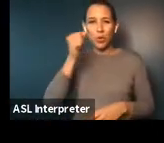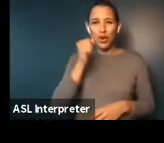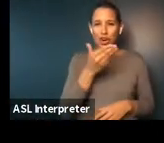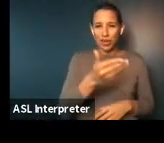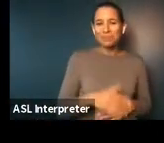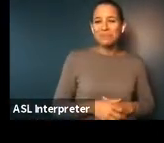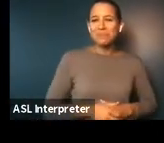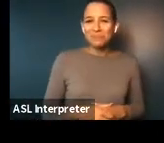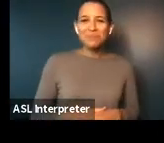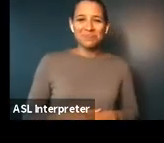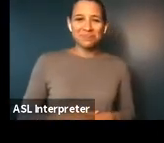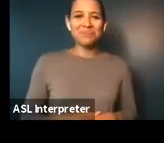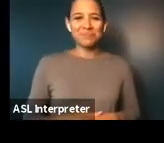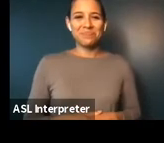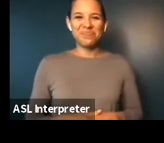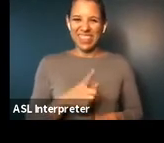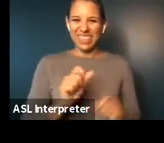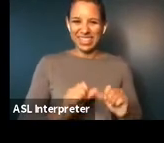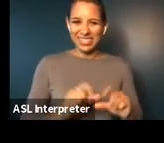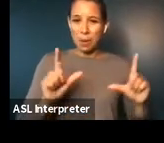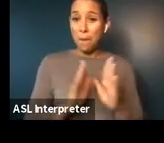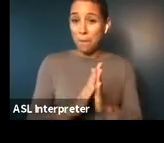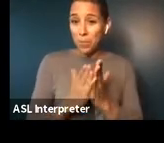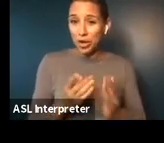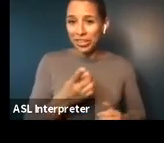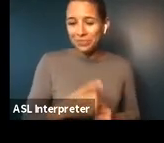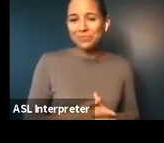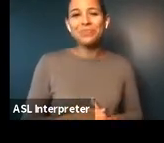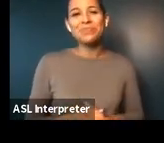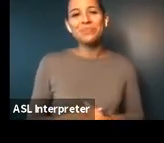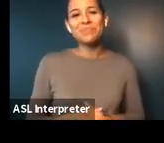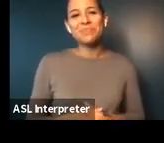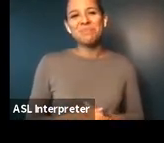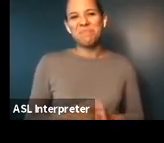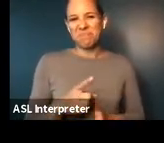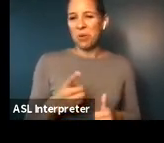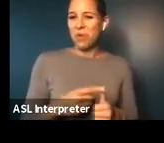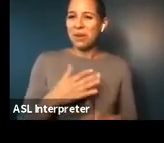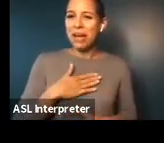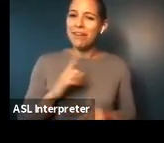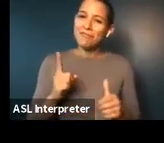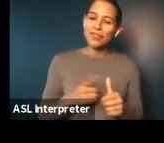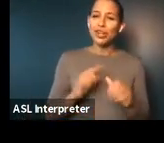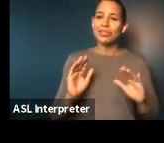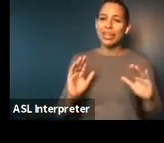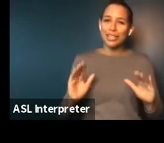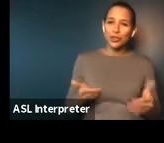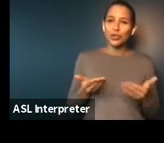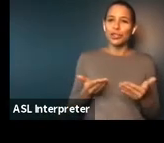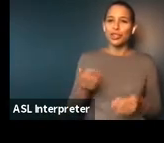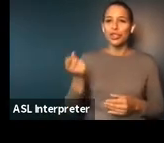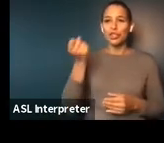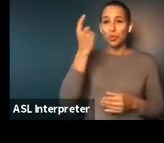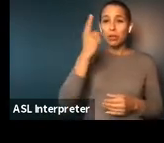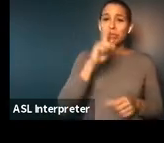this was sort of my first, one of my first introductions to kind of understanding that there is a